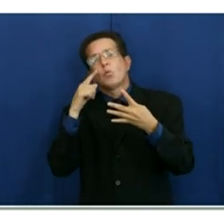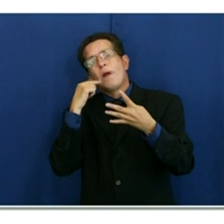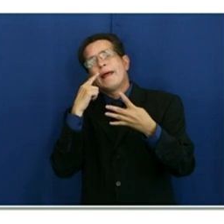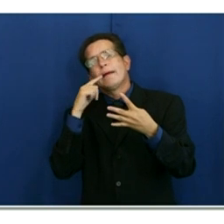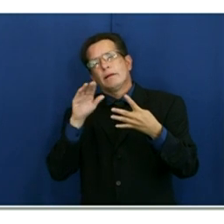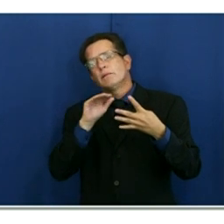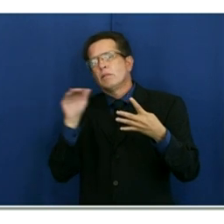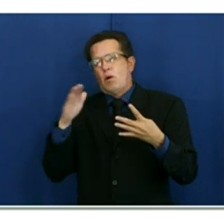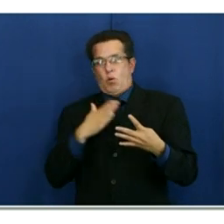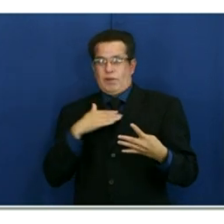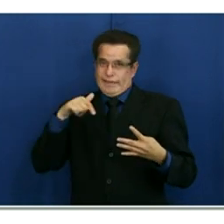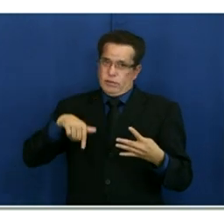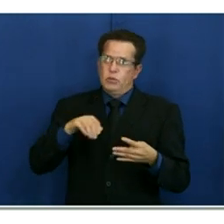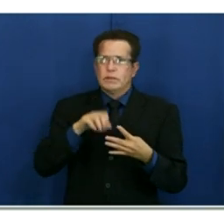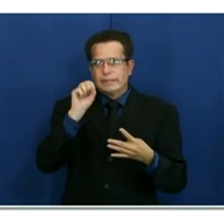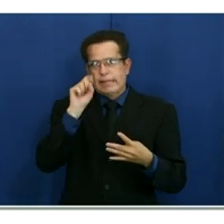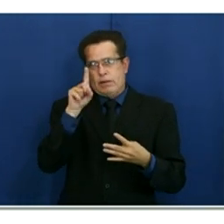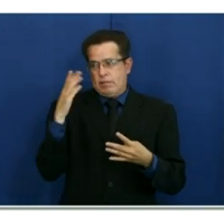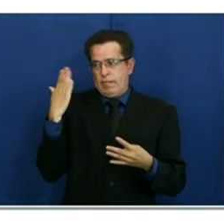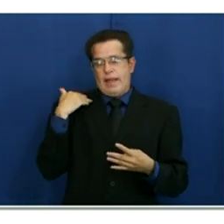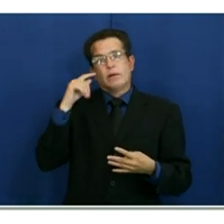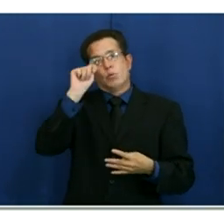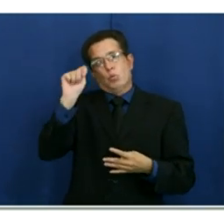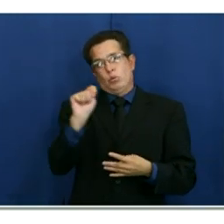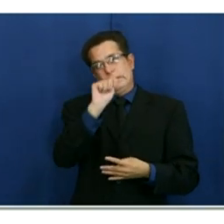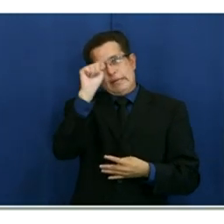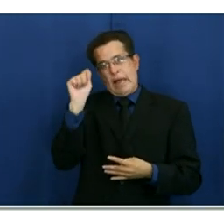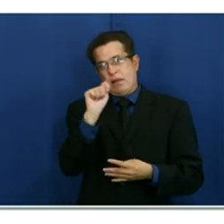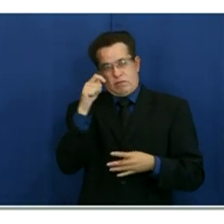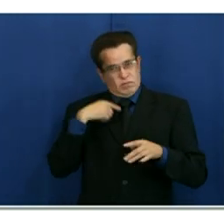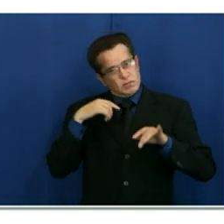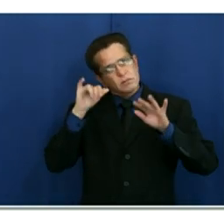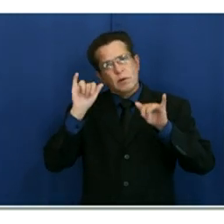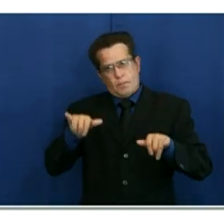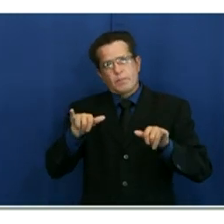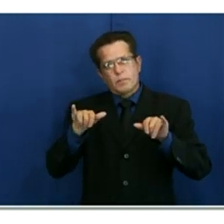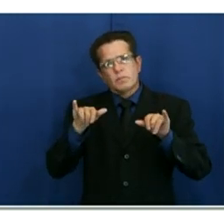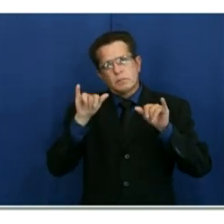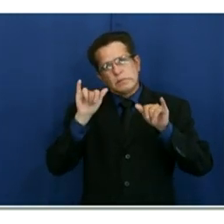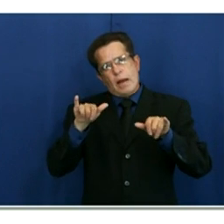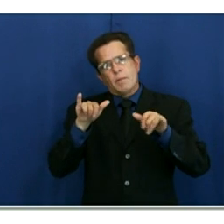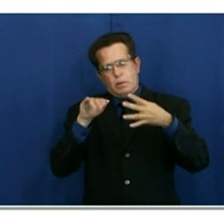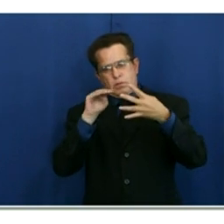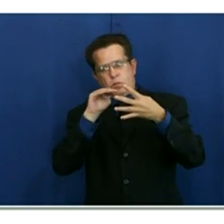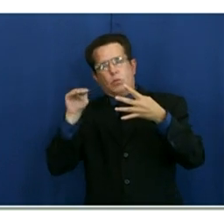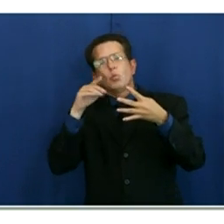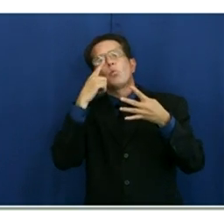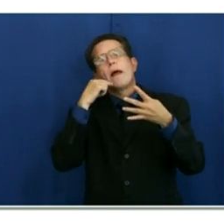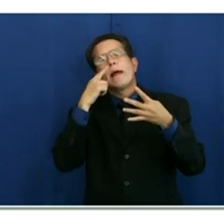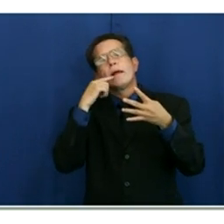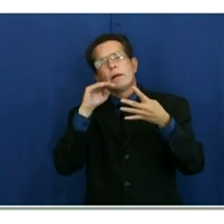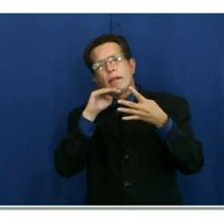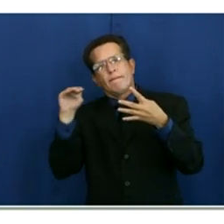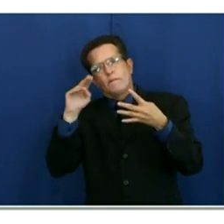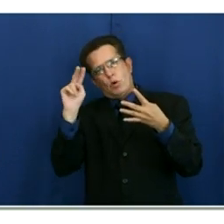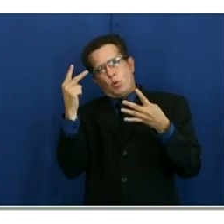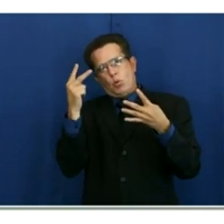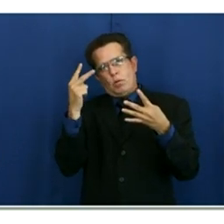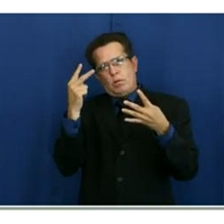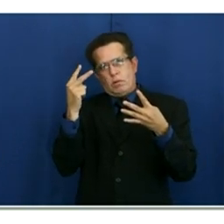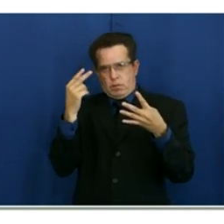Tuesday, October 13th, while San Diego County remained in the red tier or tier 2, due to